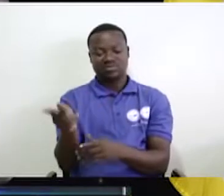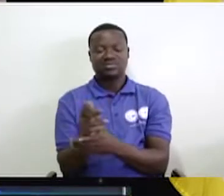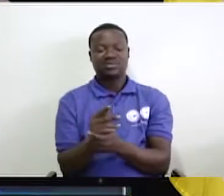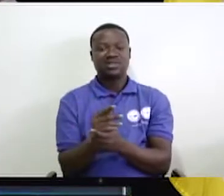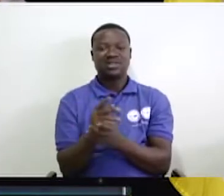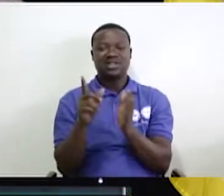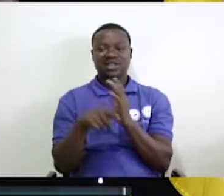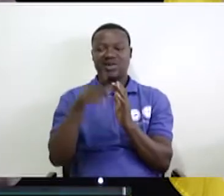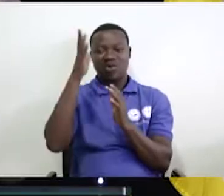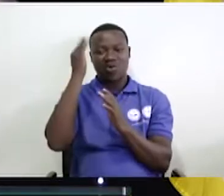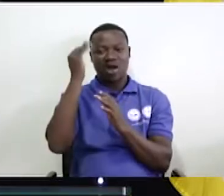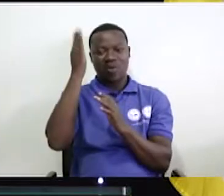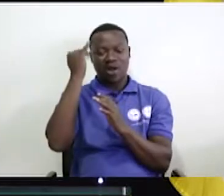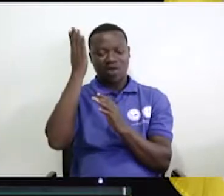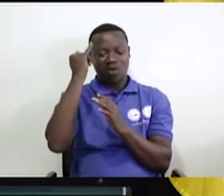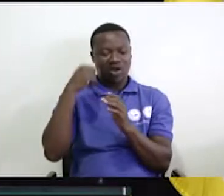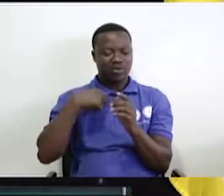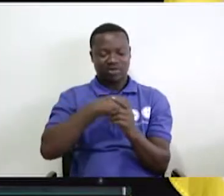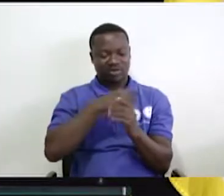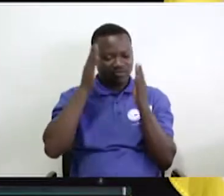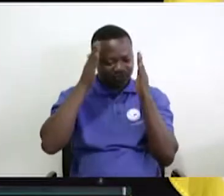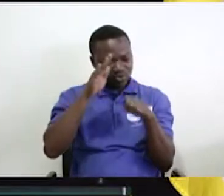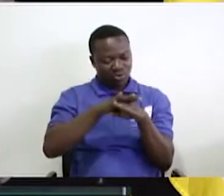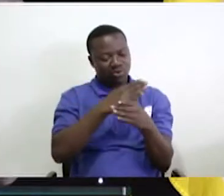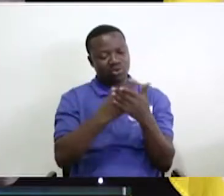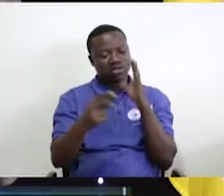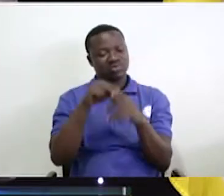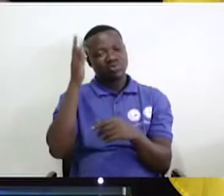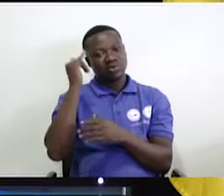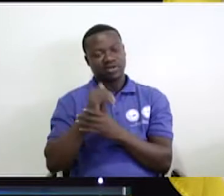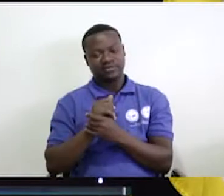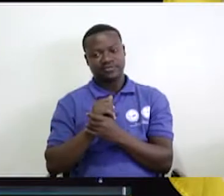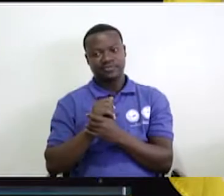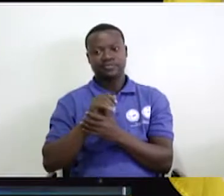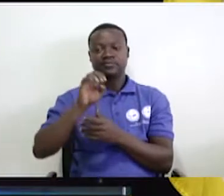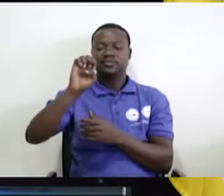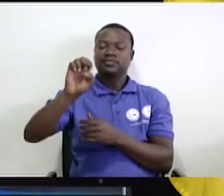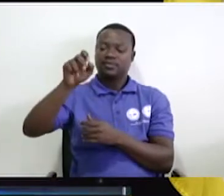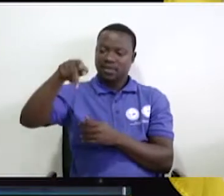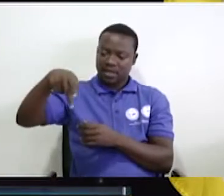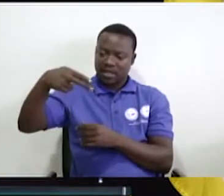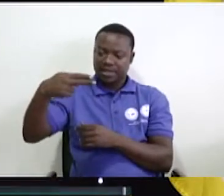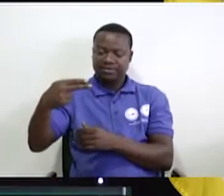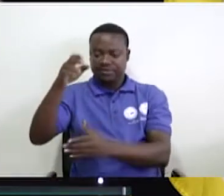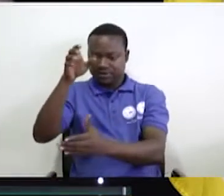we talking about the Holy Spirit? Ephesians chapter 1. Verse